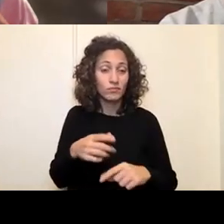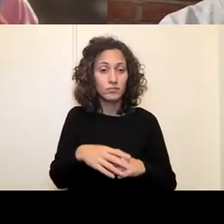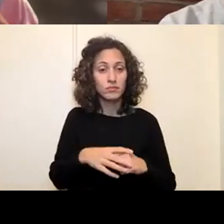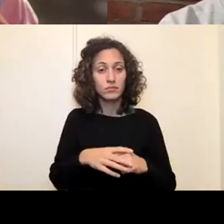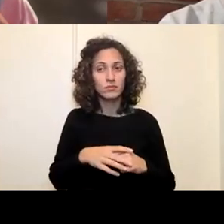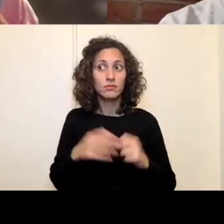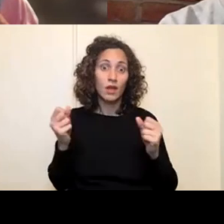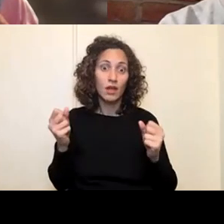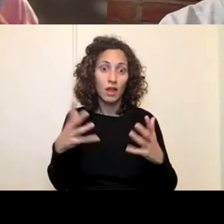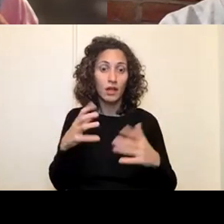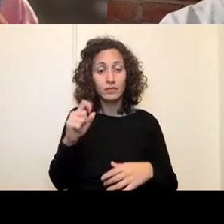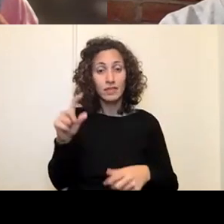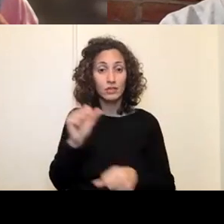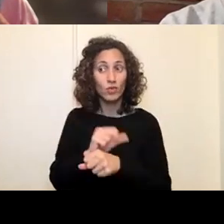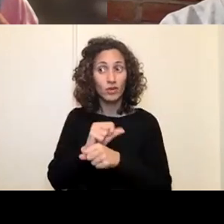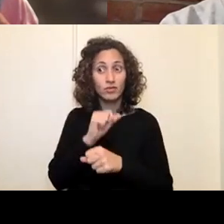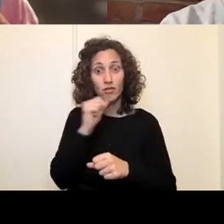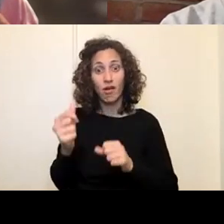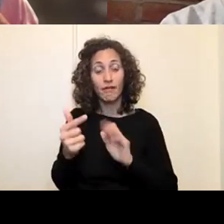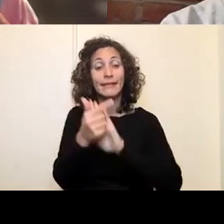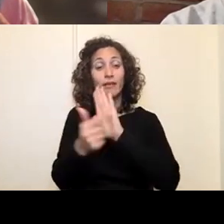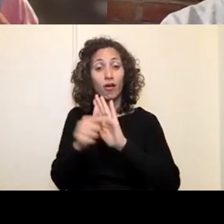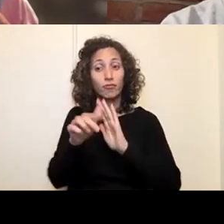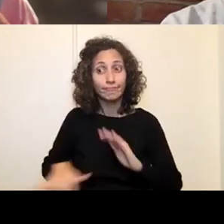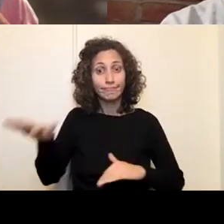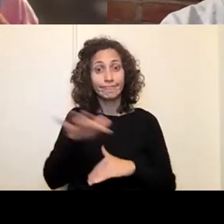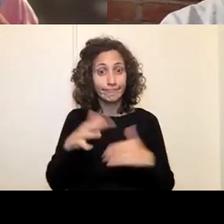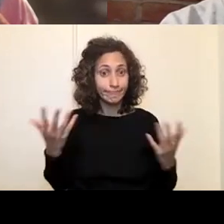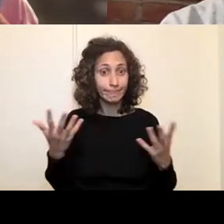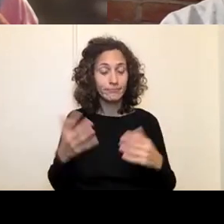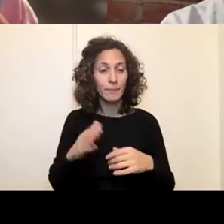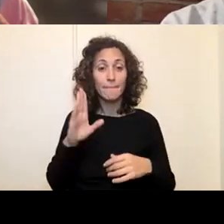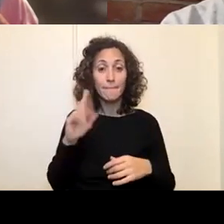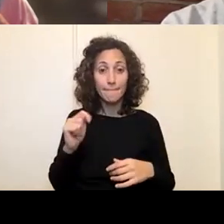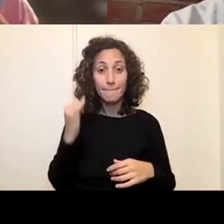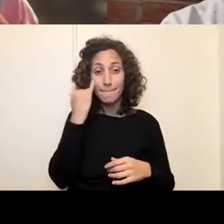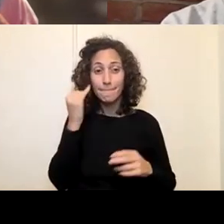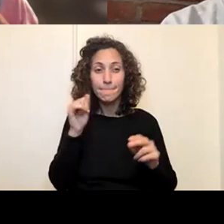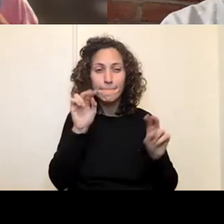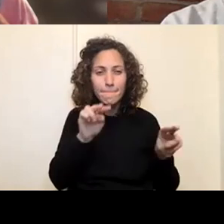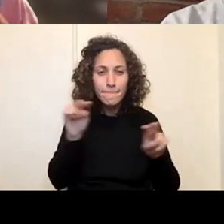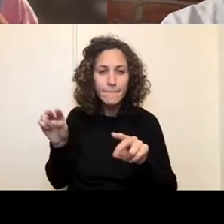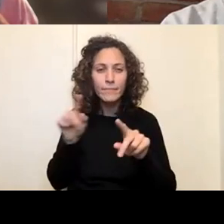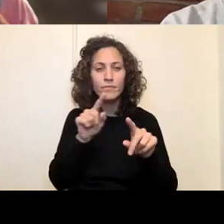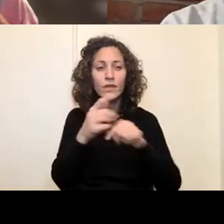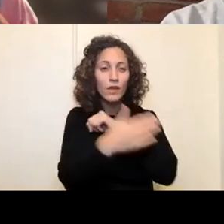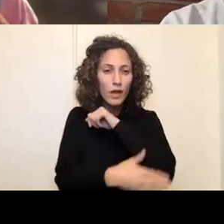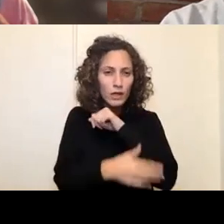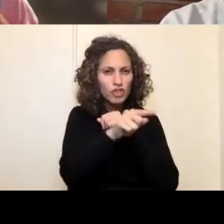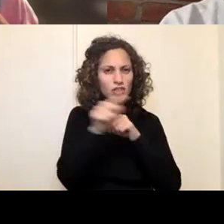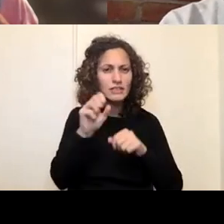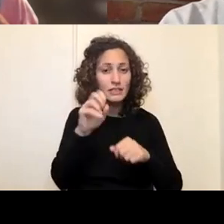not legal everywhere. But that if you look at where countries where it is legal,